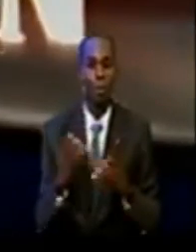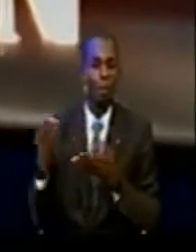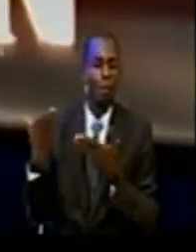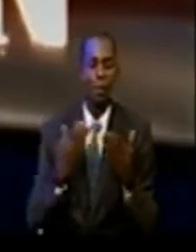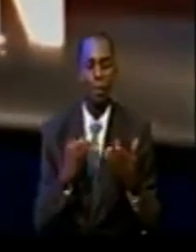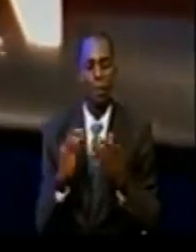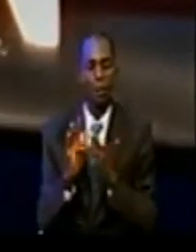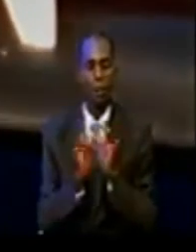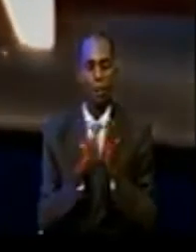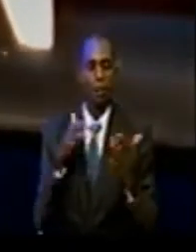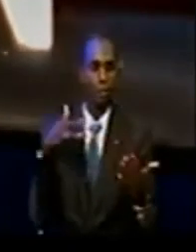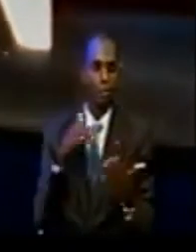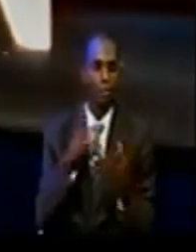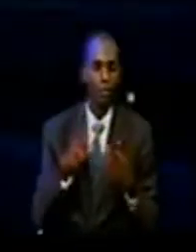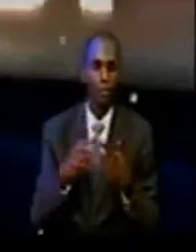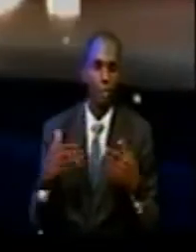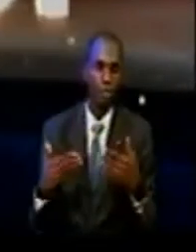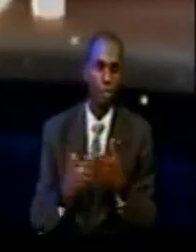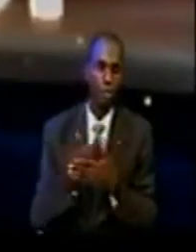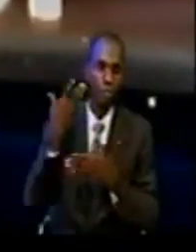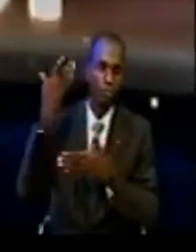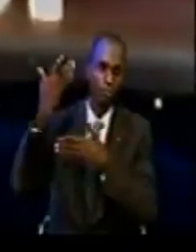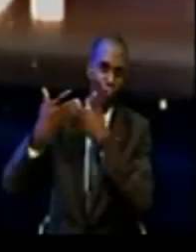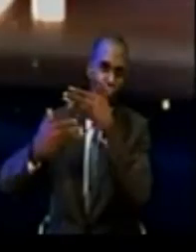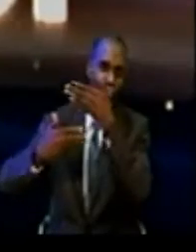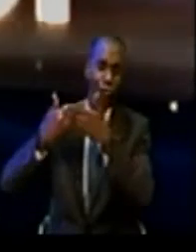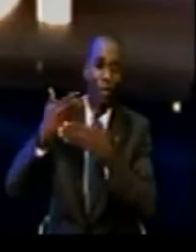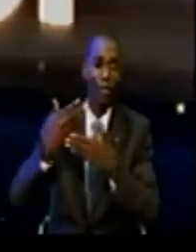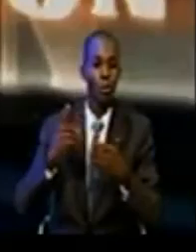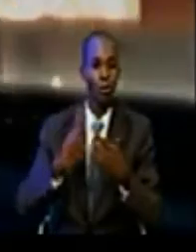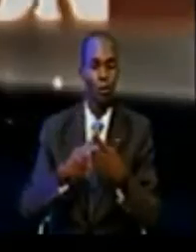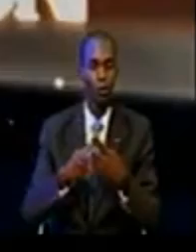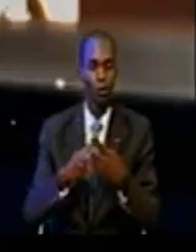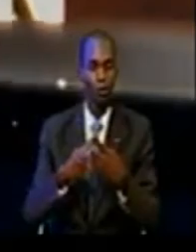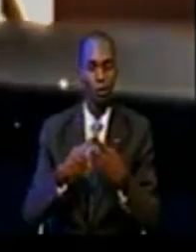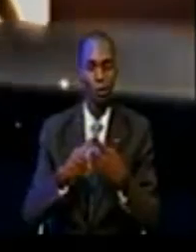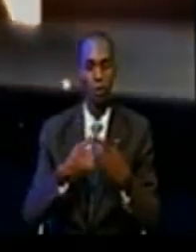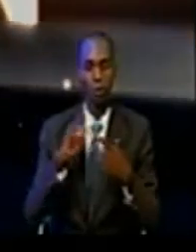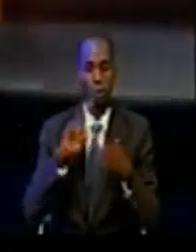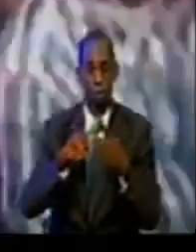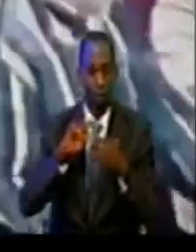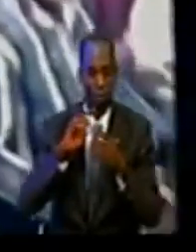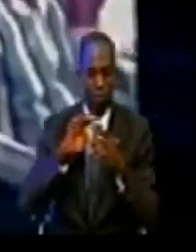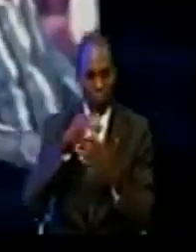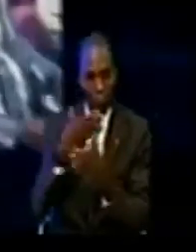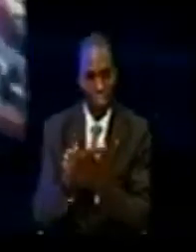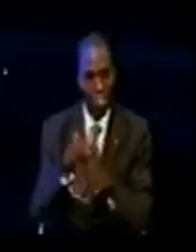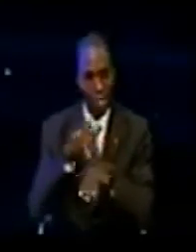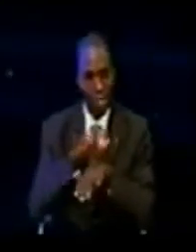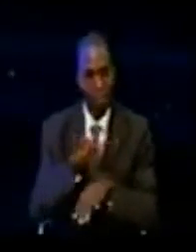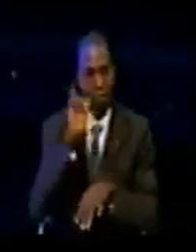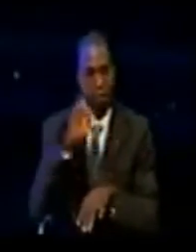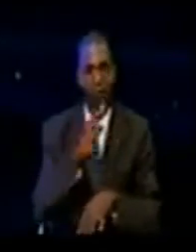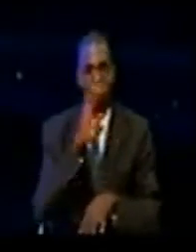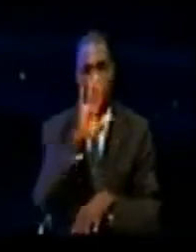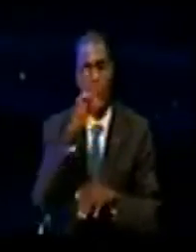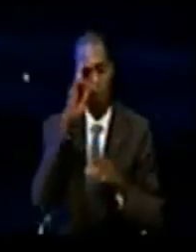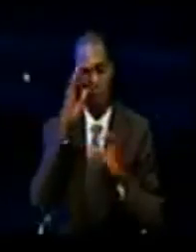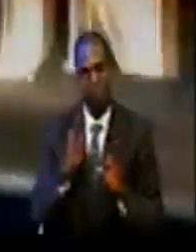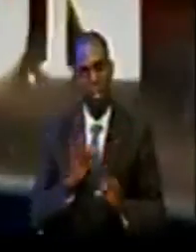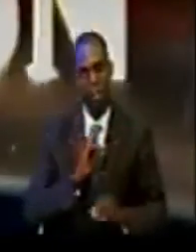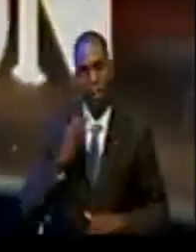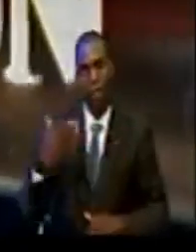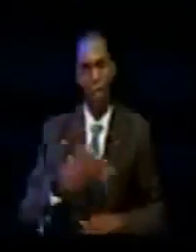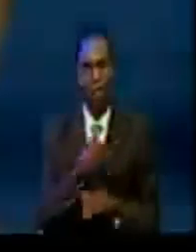A new dimension, bringing the Monday Bible study to a new progression. To attend early must be your